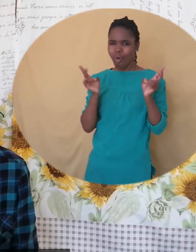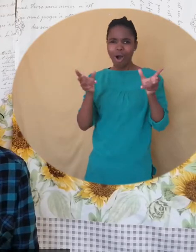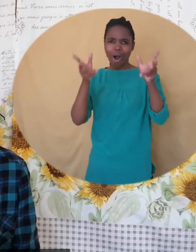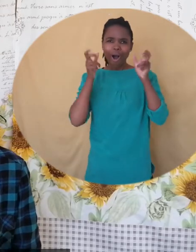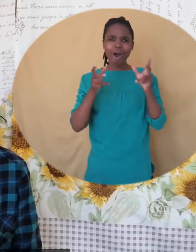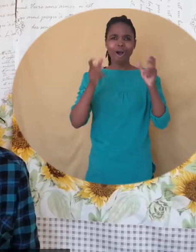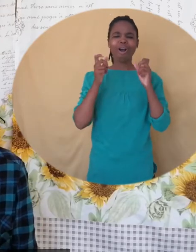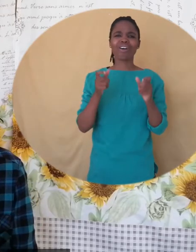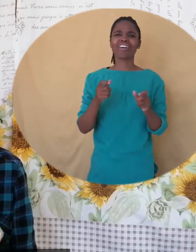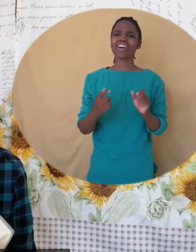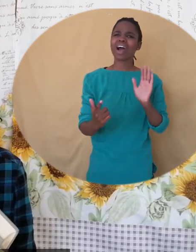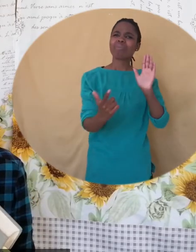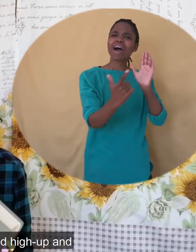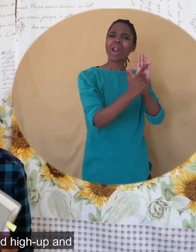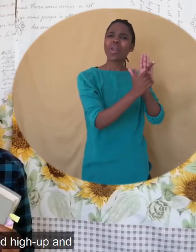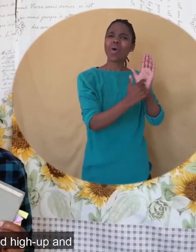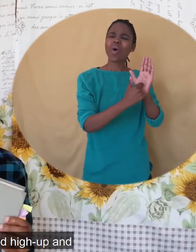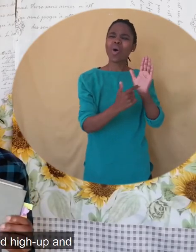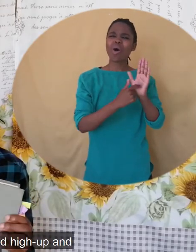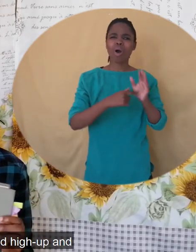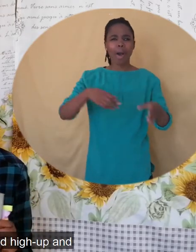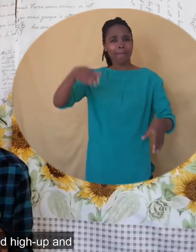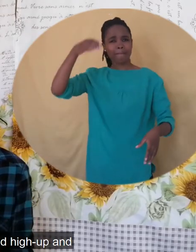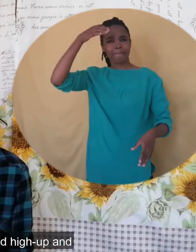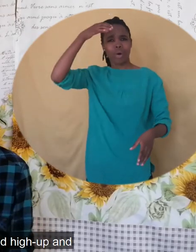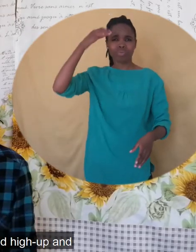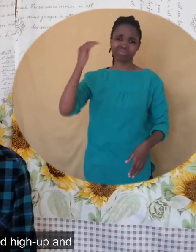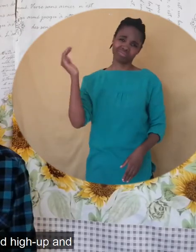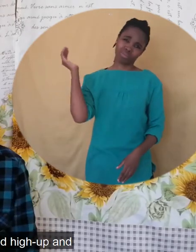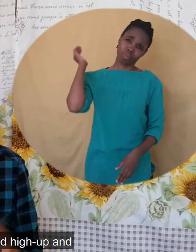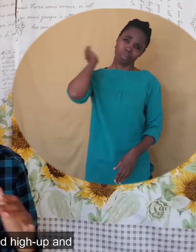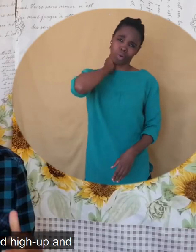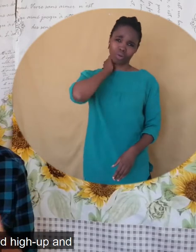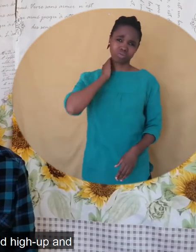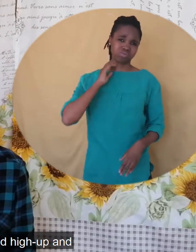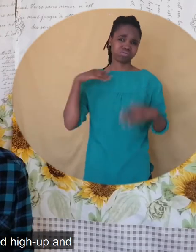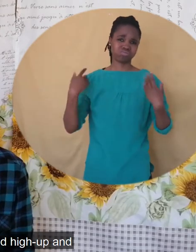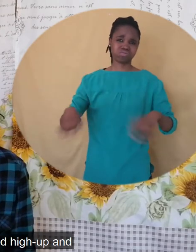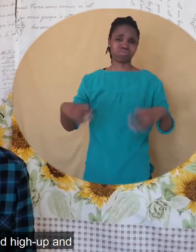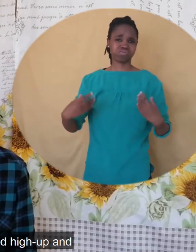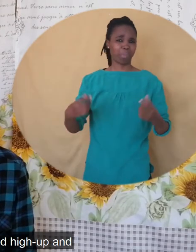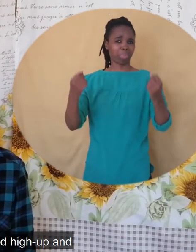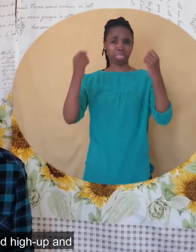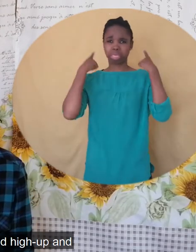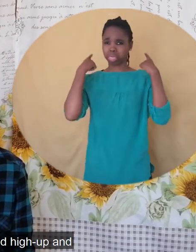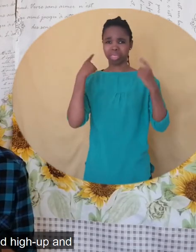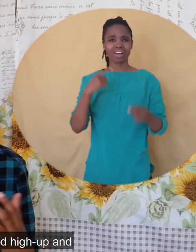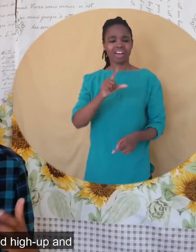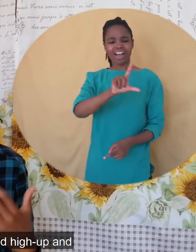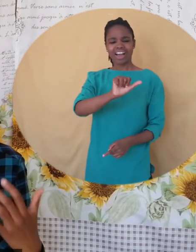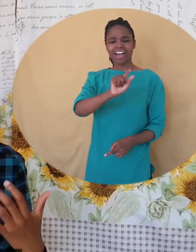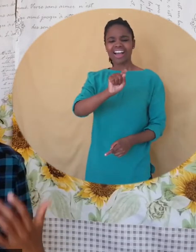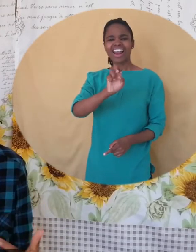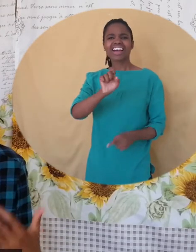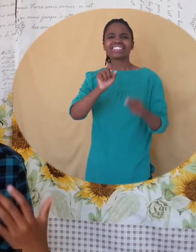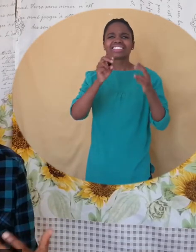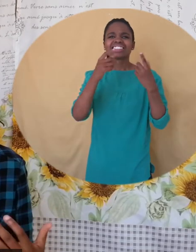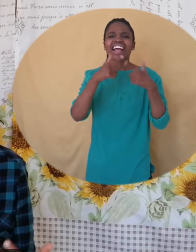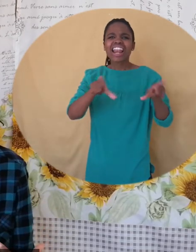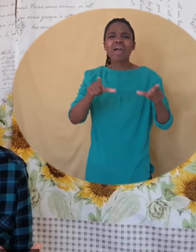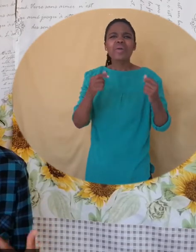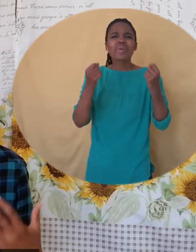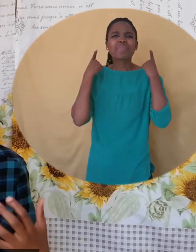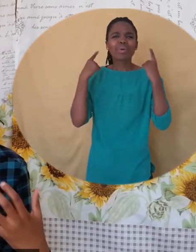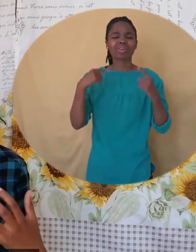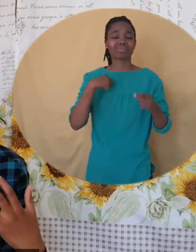has always been very intimidating. You know, it's something so technical and high up, and the Latin terms, I just cannot relate